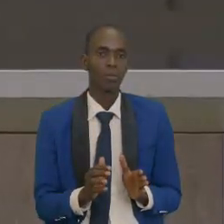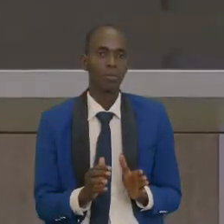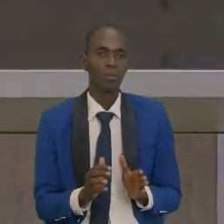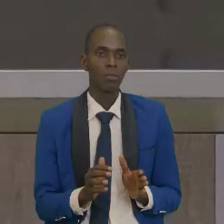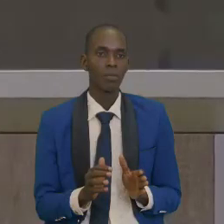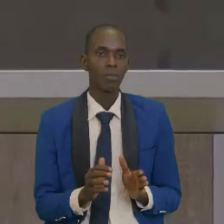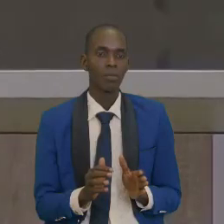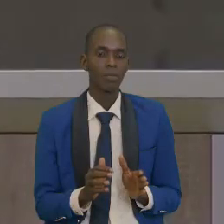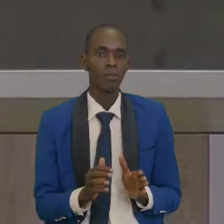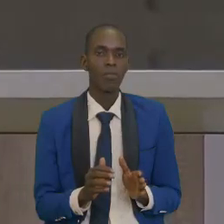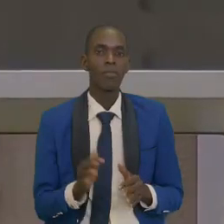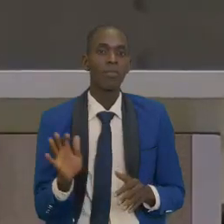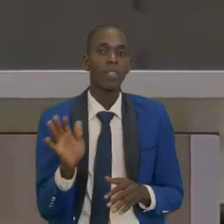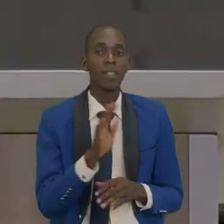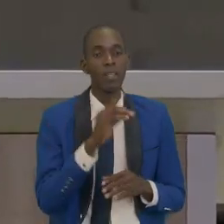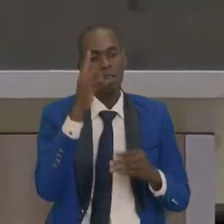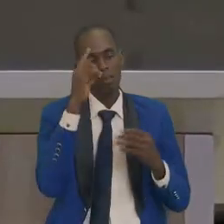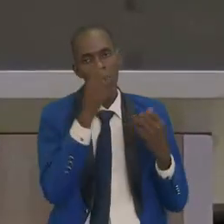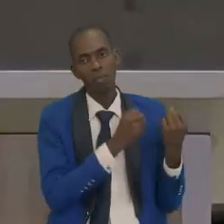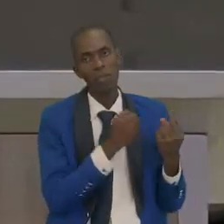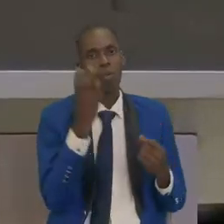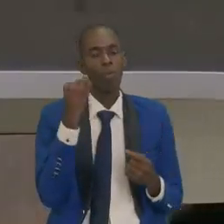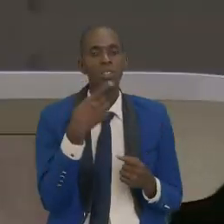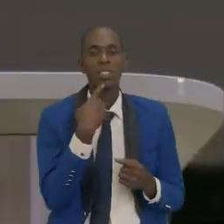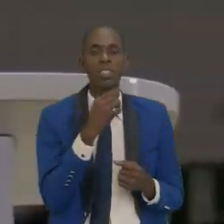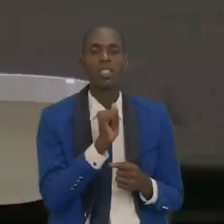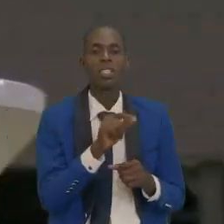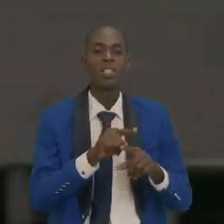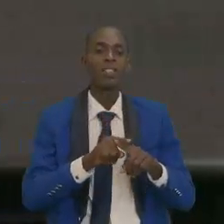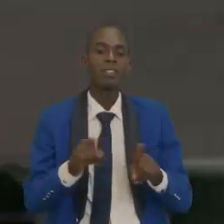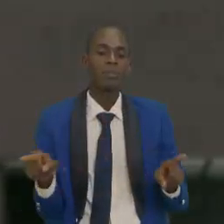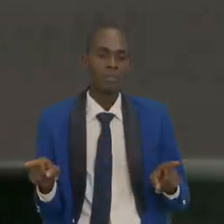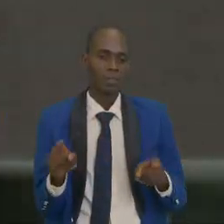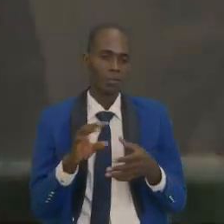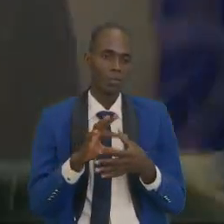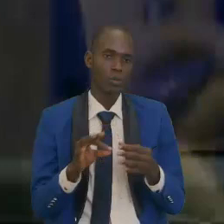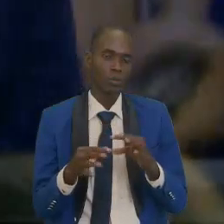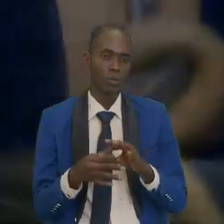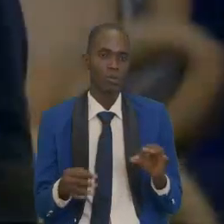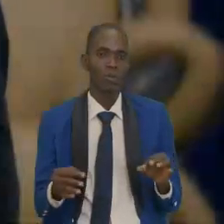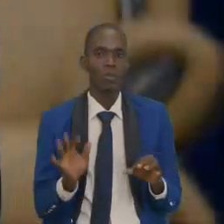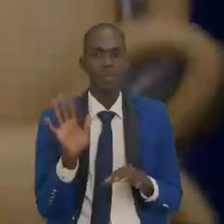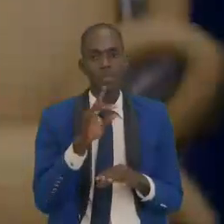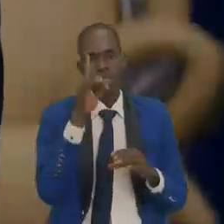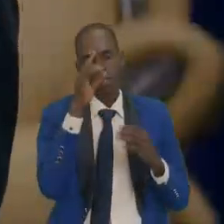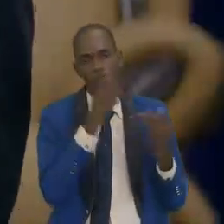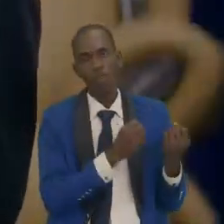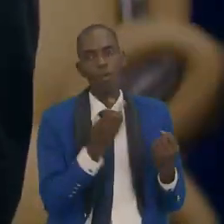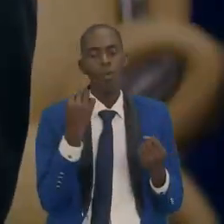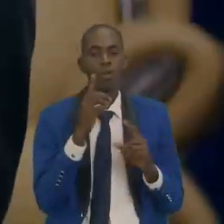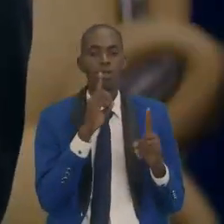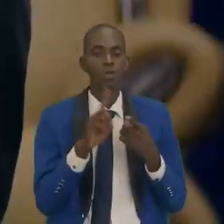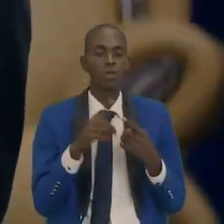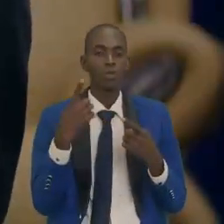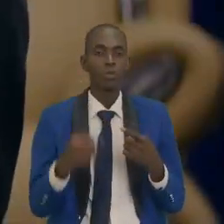their faith was telling a different story the faith was talking to the Jericho's